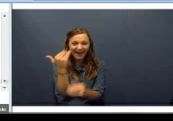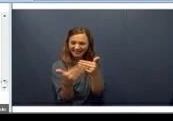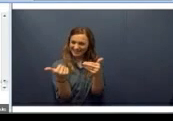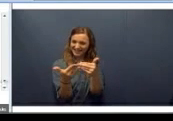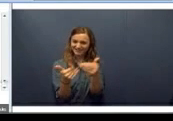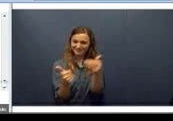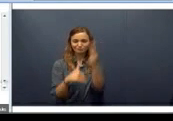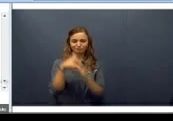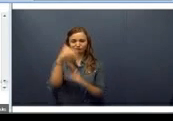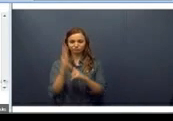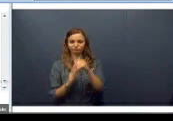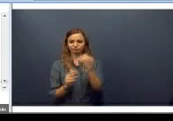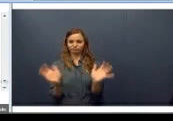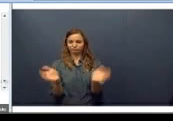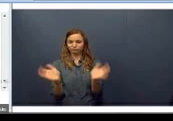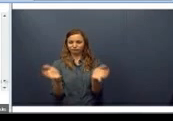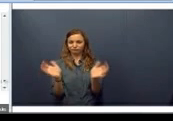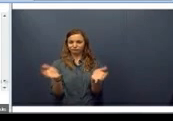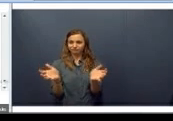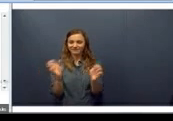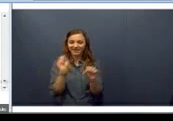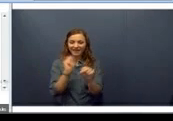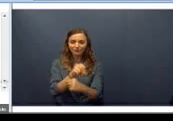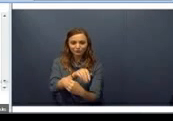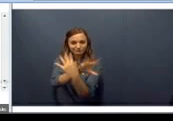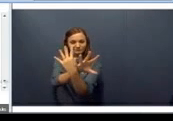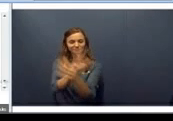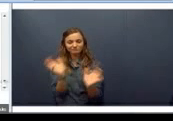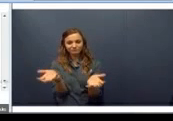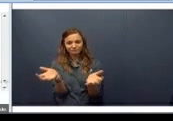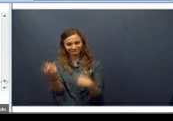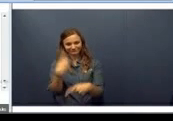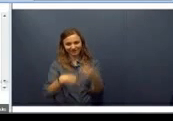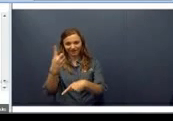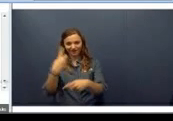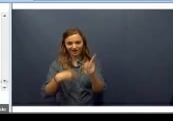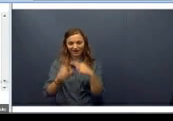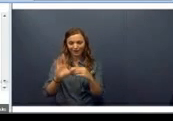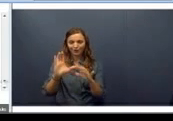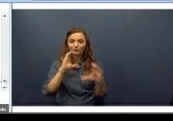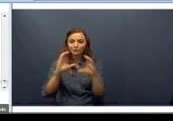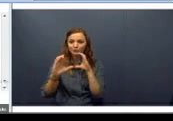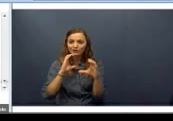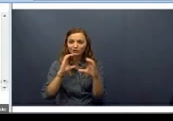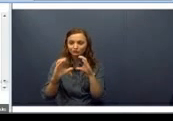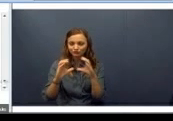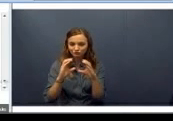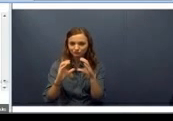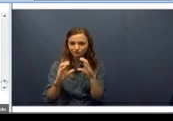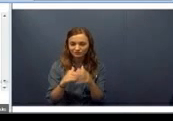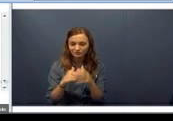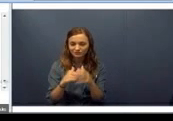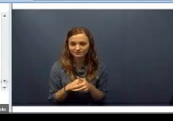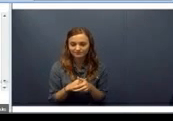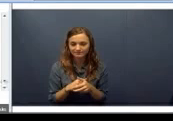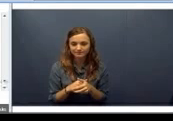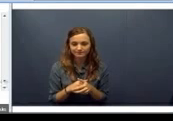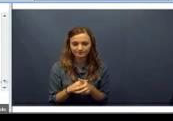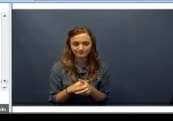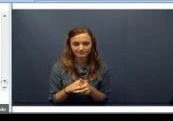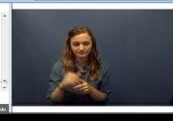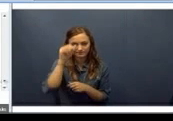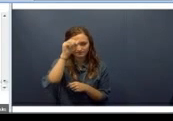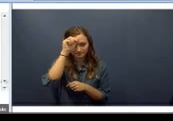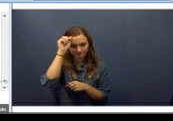phones because it's so easy to use and it's so comfortable for most deaf people to use because they're able to just sign whatever it is they'd like